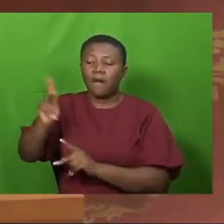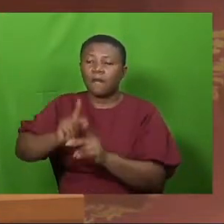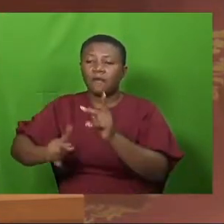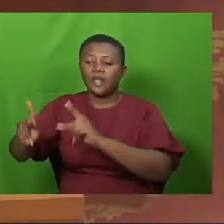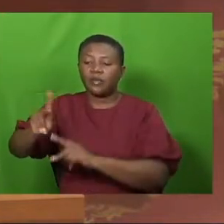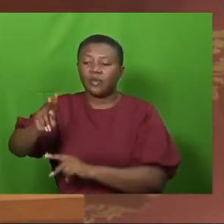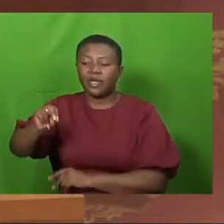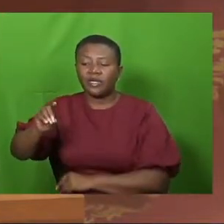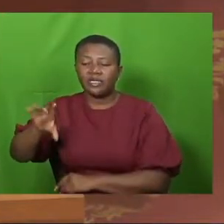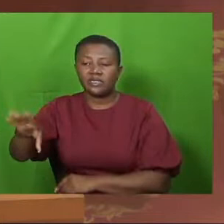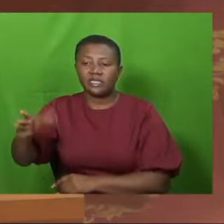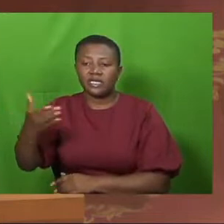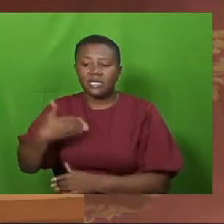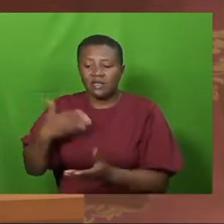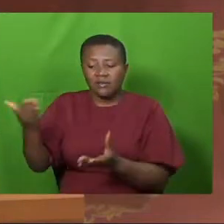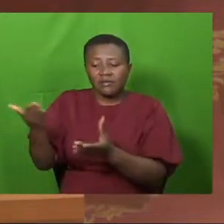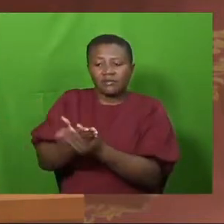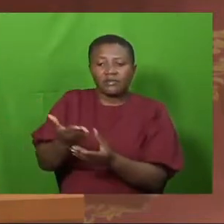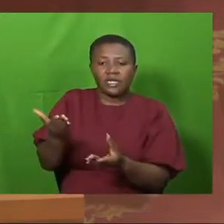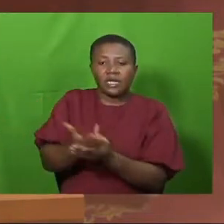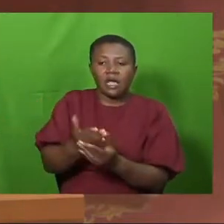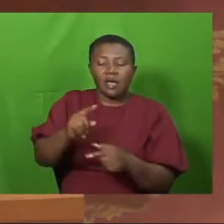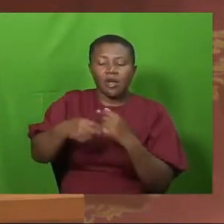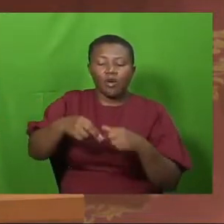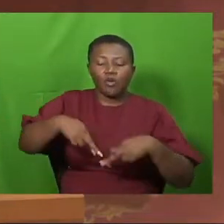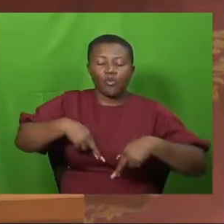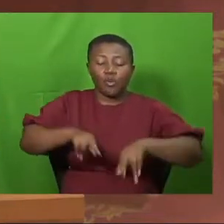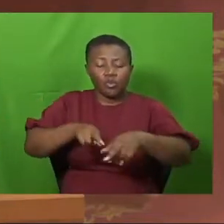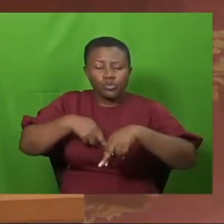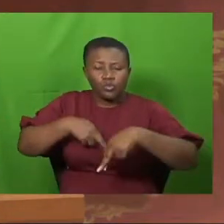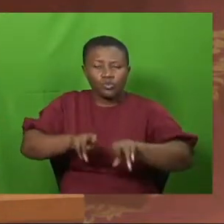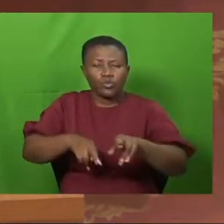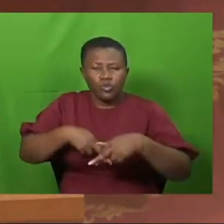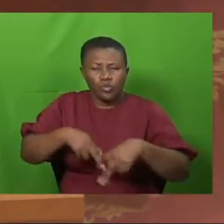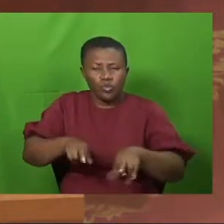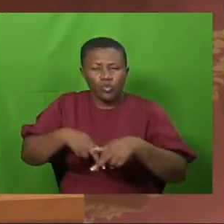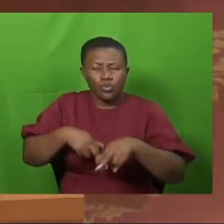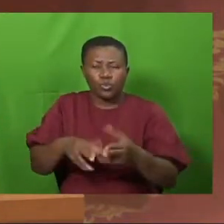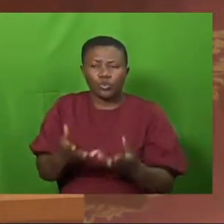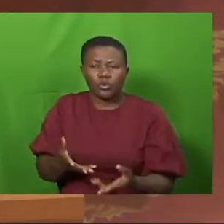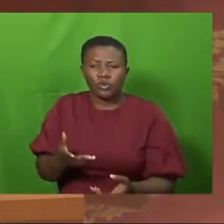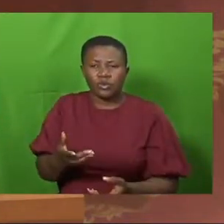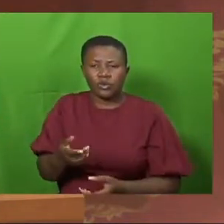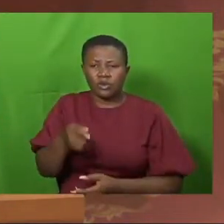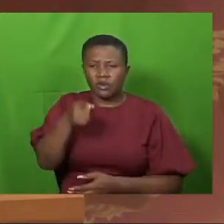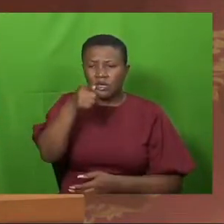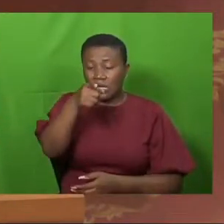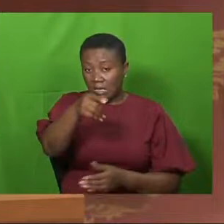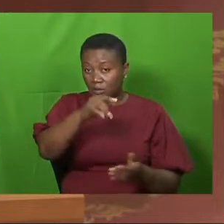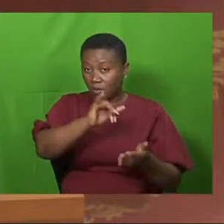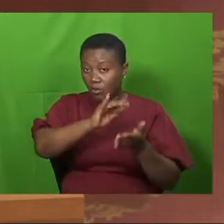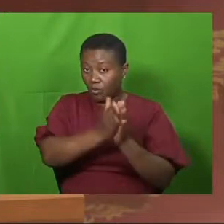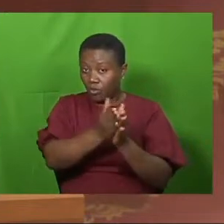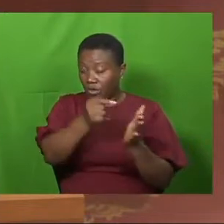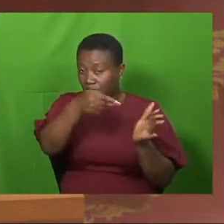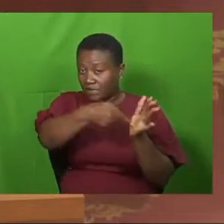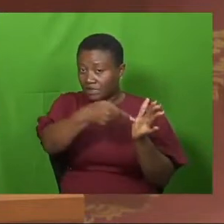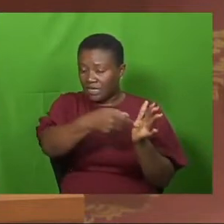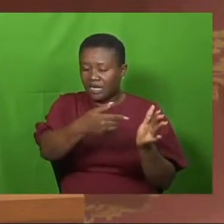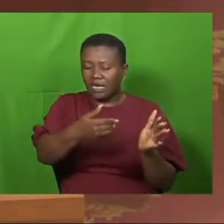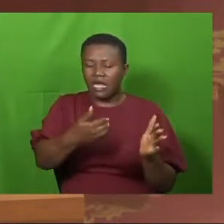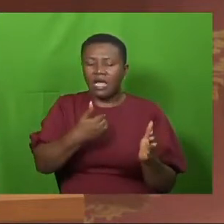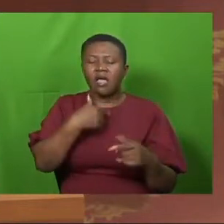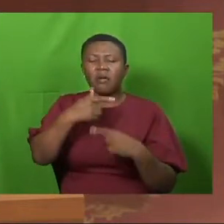Mr. Speaker, for this meeting alone, we have 155 questions coming from